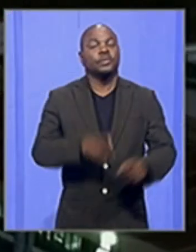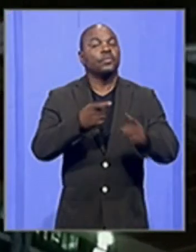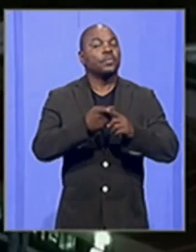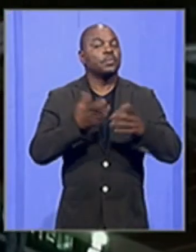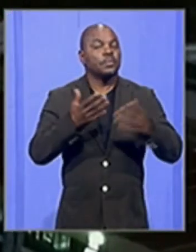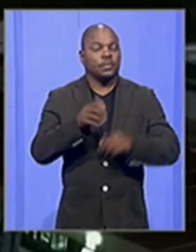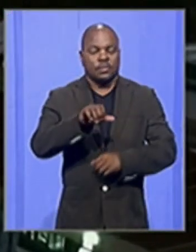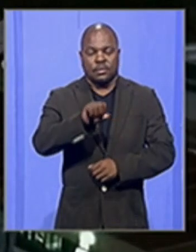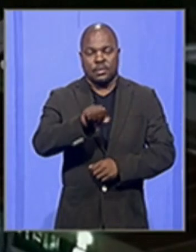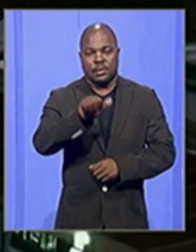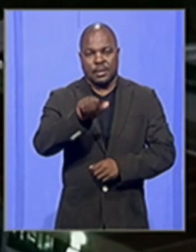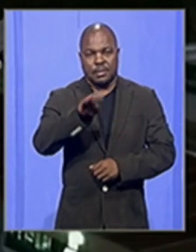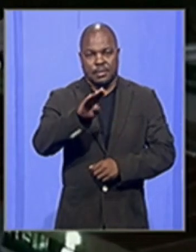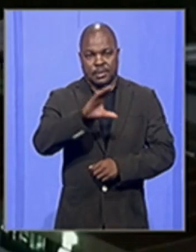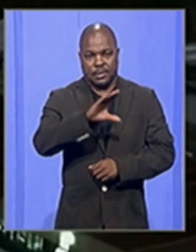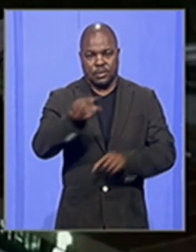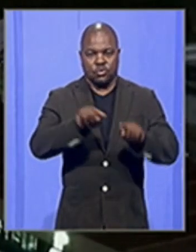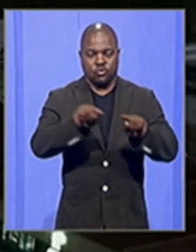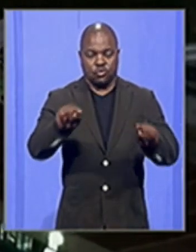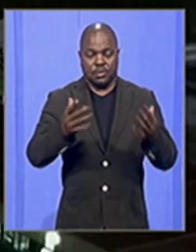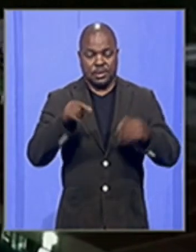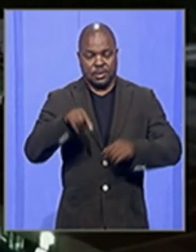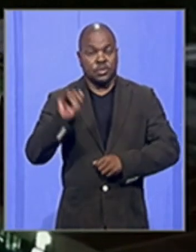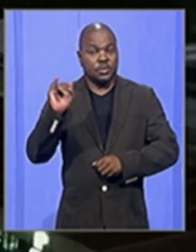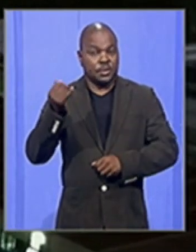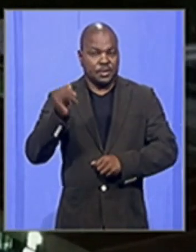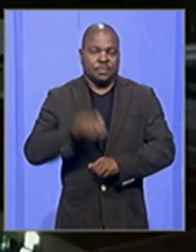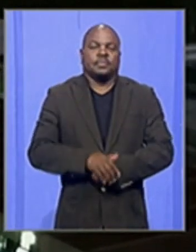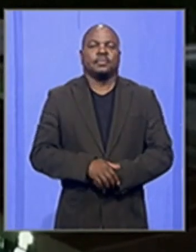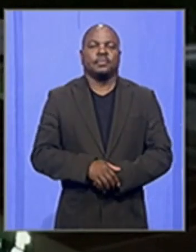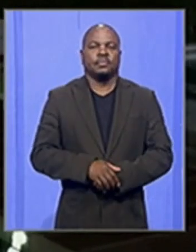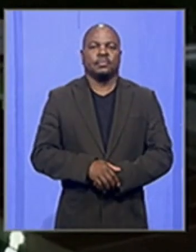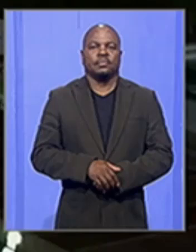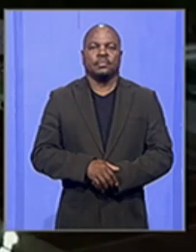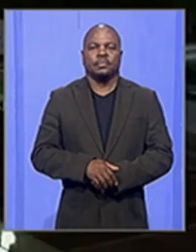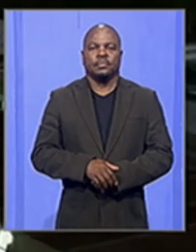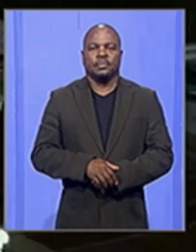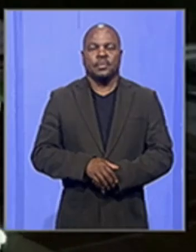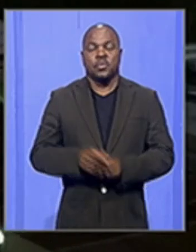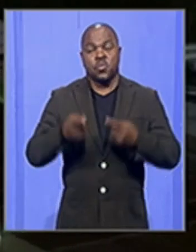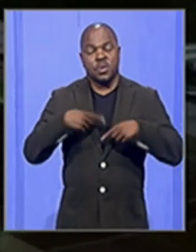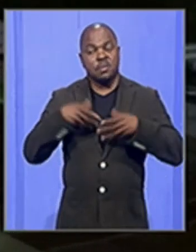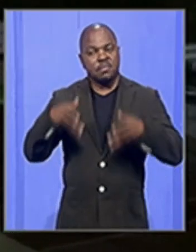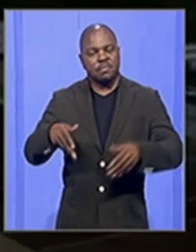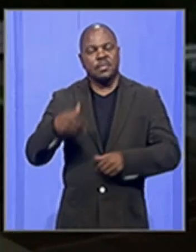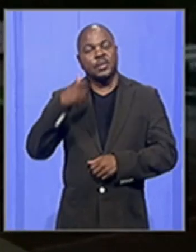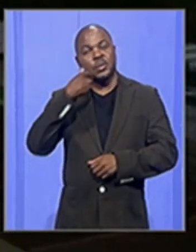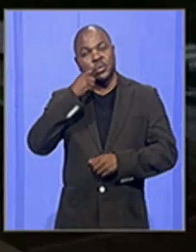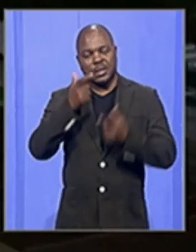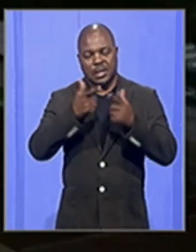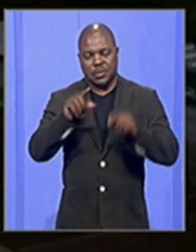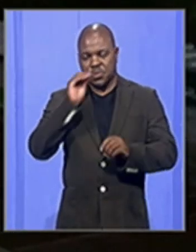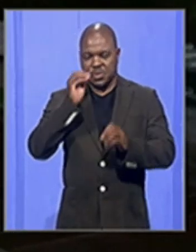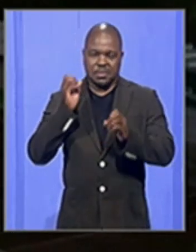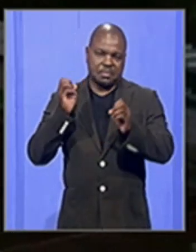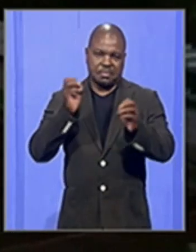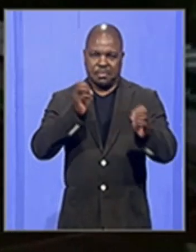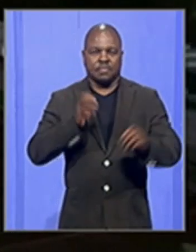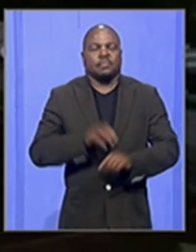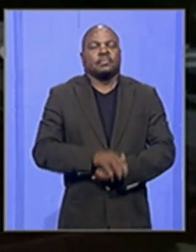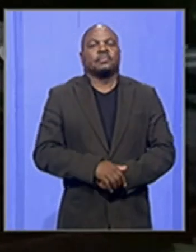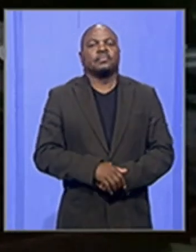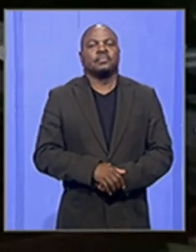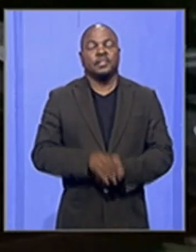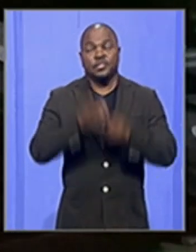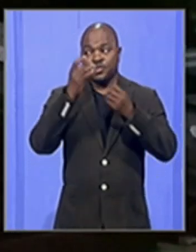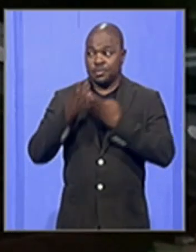Tlhamalalo go tswa mo SABC Studio 10 Auckland Park, Johannesburg. Re go tlisetsa kgaso ya dikgang tsa Setswana. A